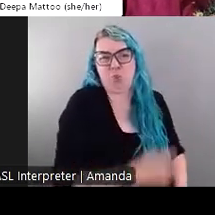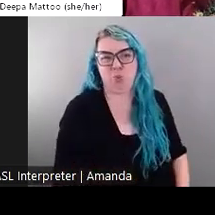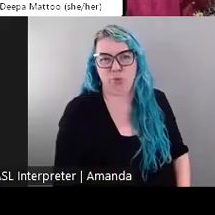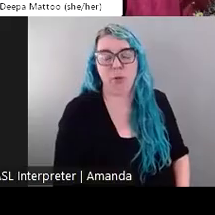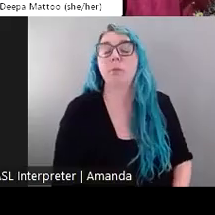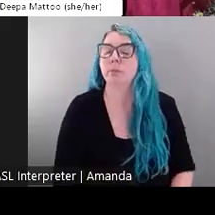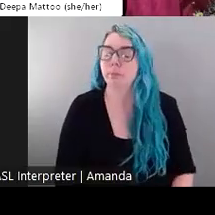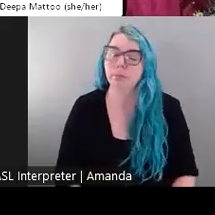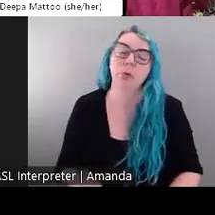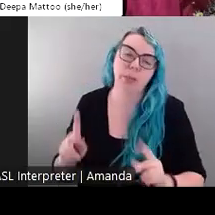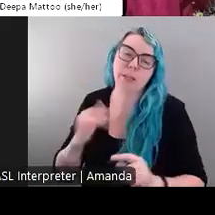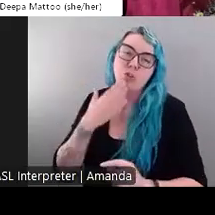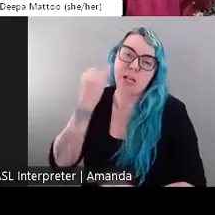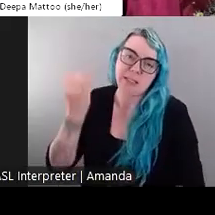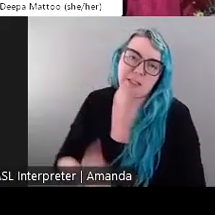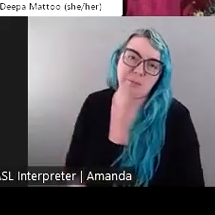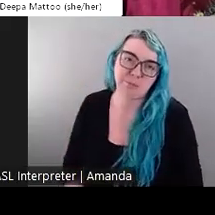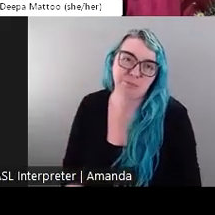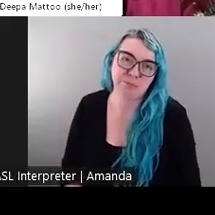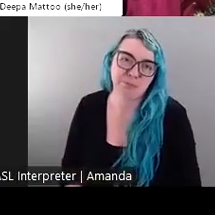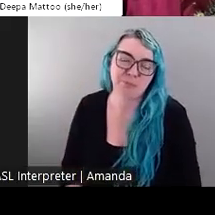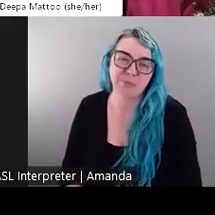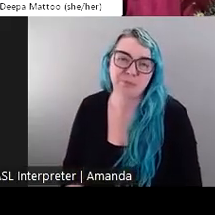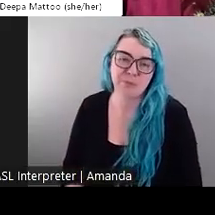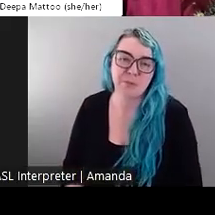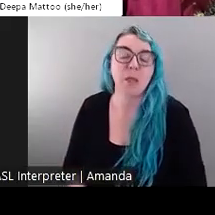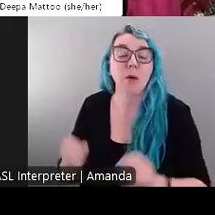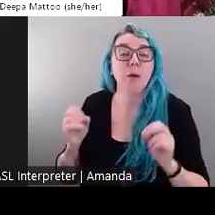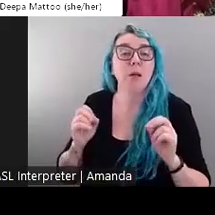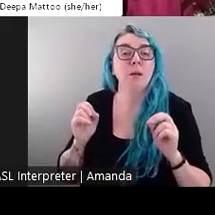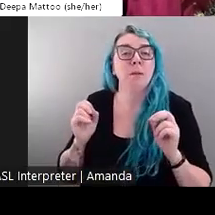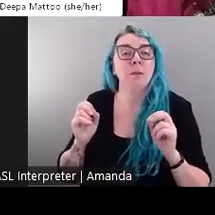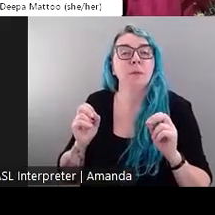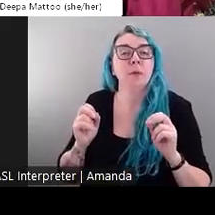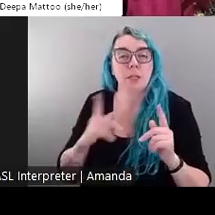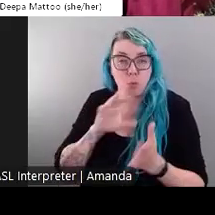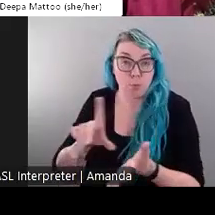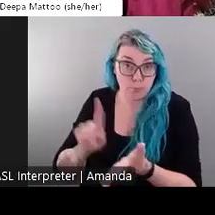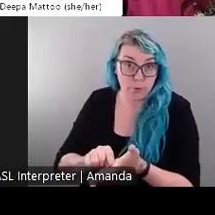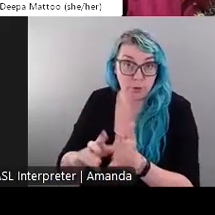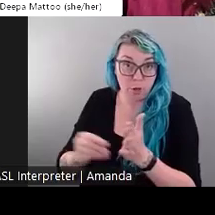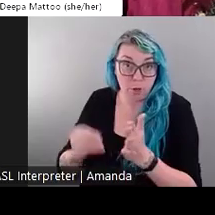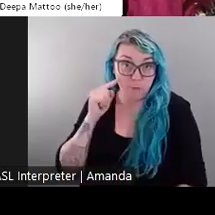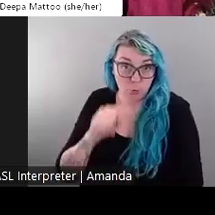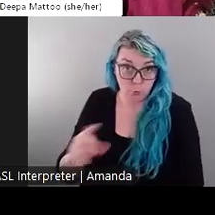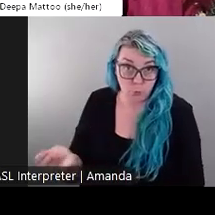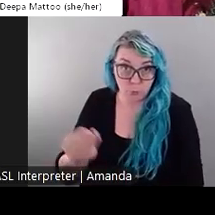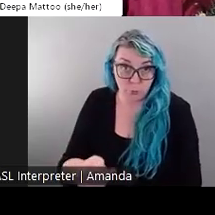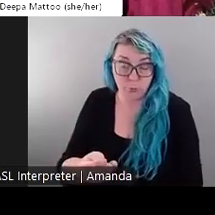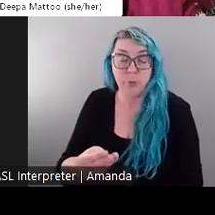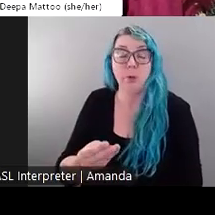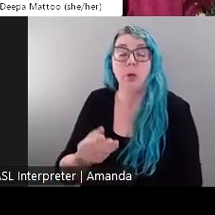and I think it's a very safe strategy. Okay, so in that case, let me get your copy, and